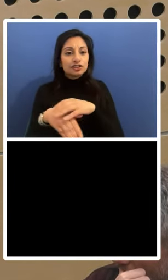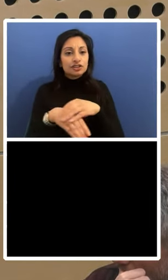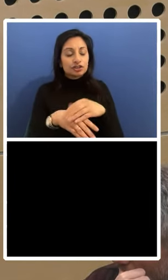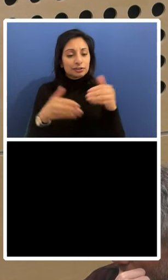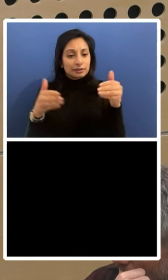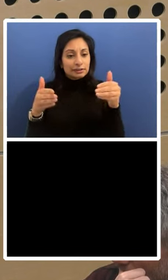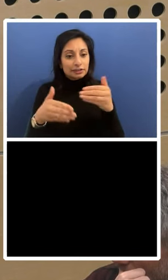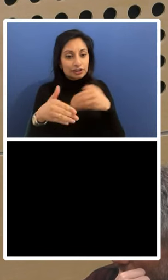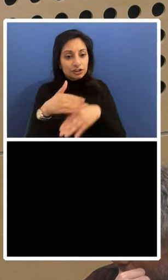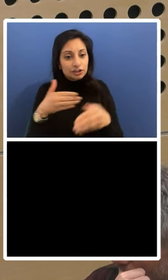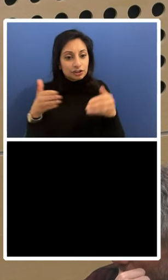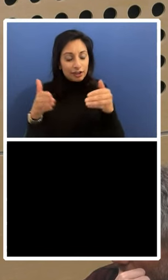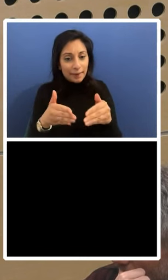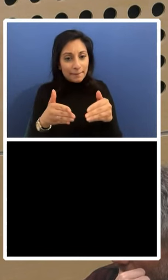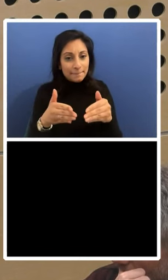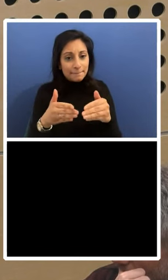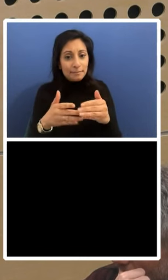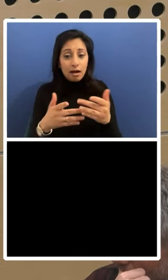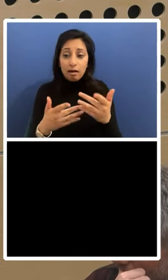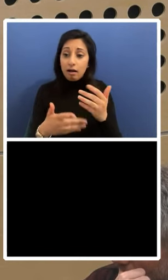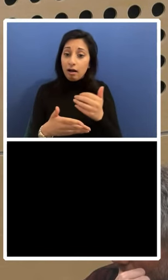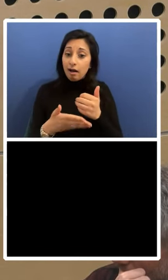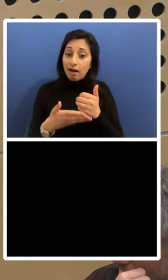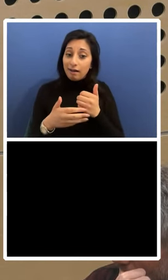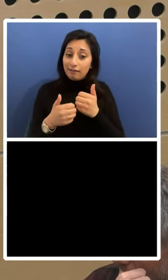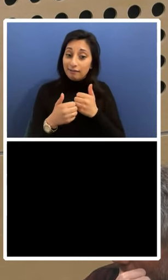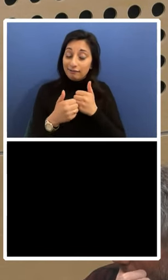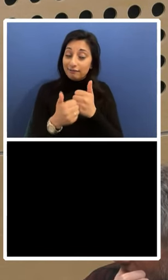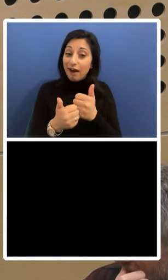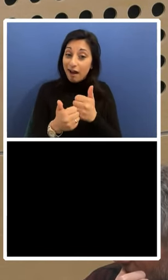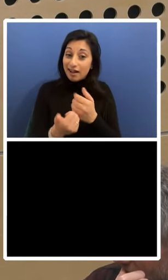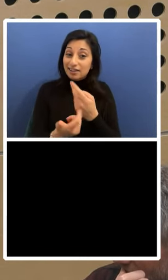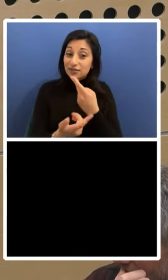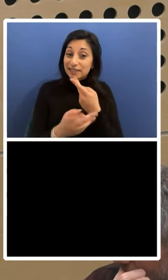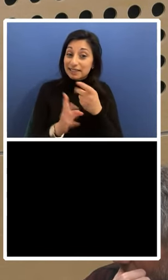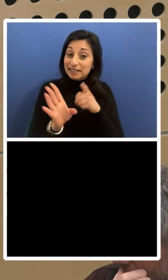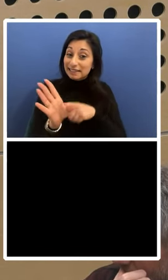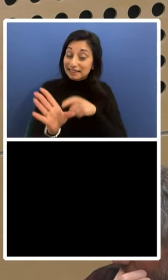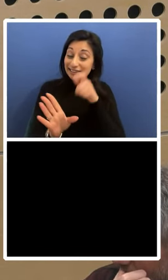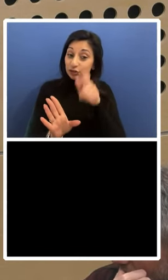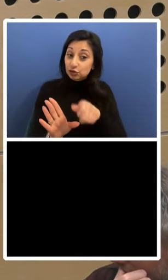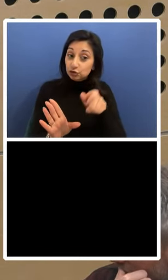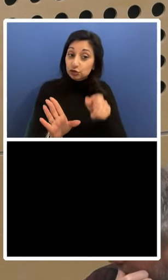second year undergraduate students as they start to scramble around for internships, what would it be?